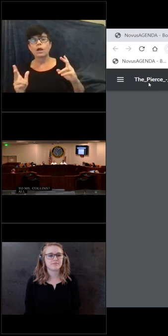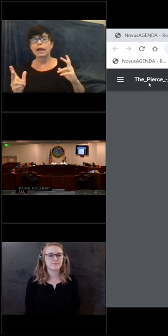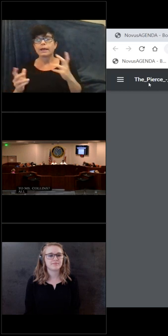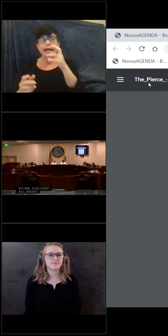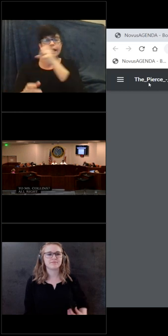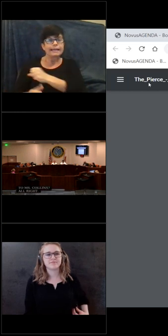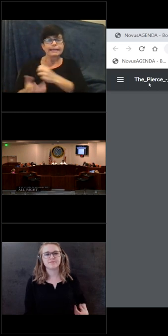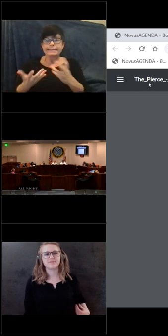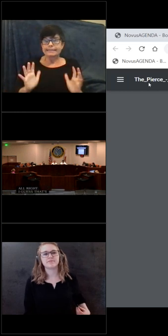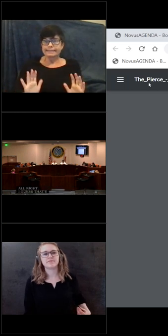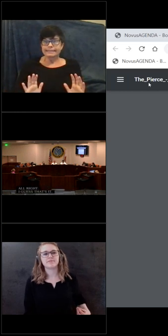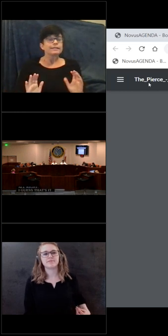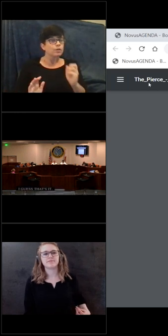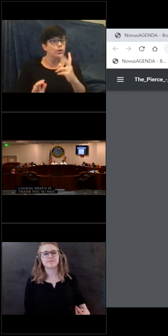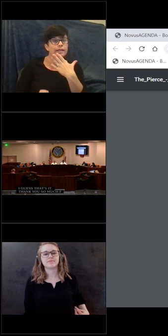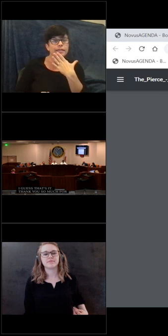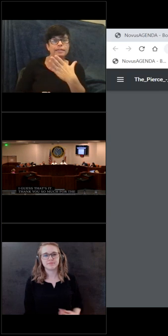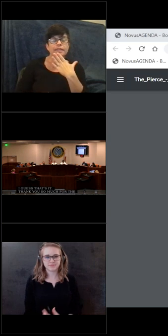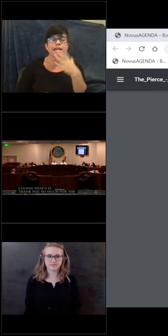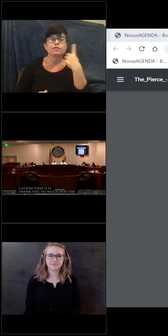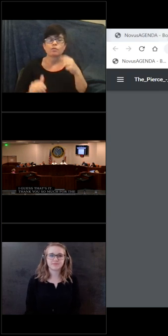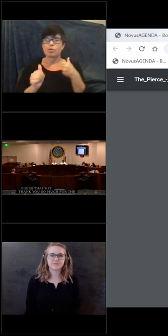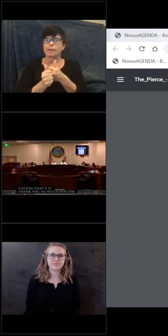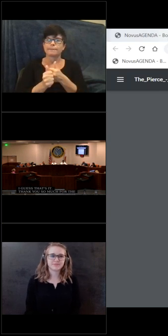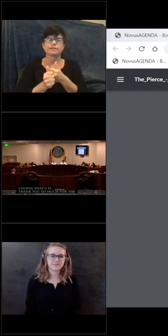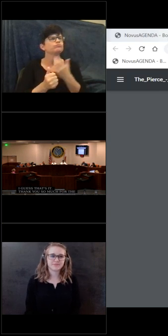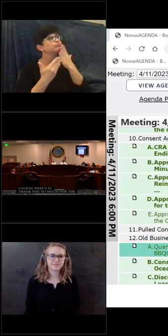so much for the update.